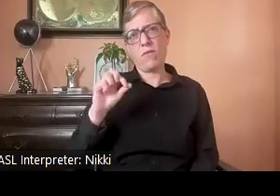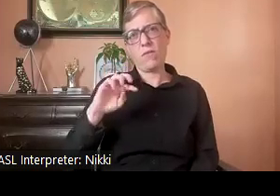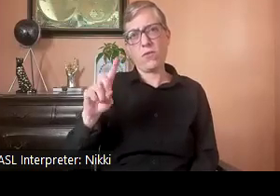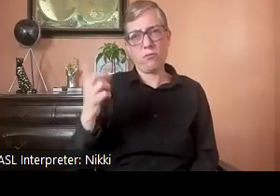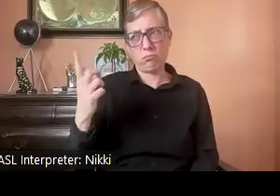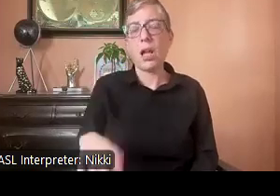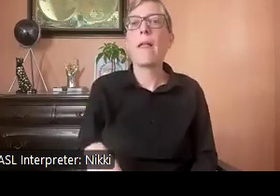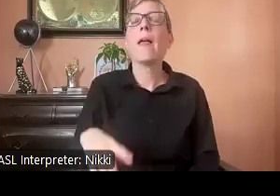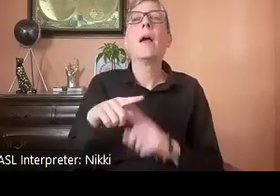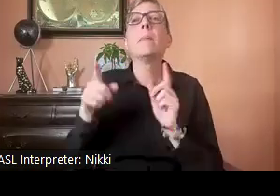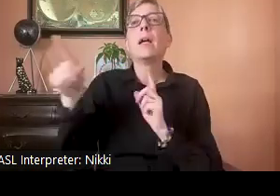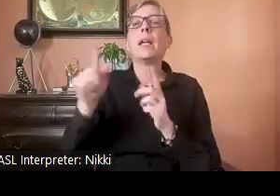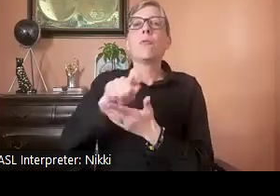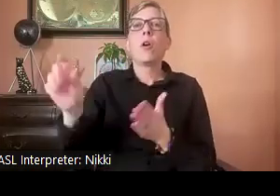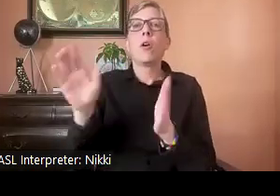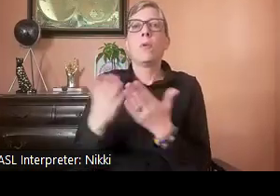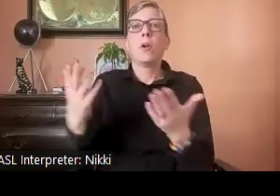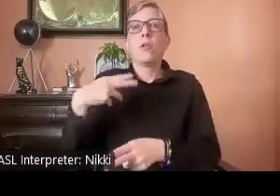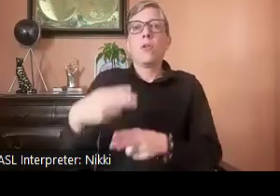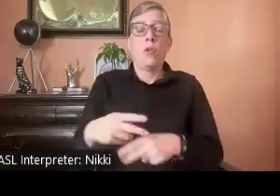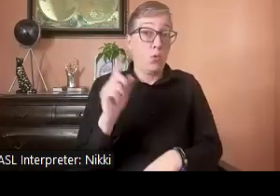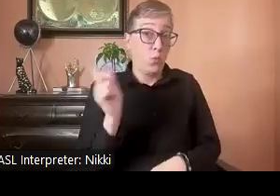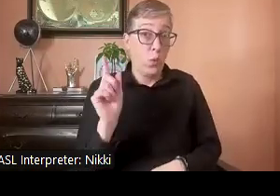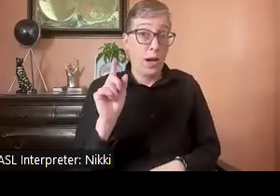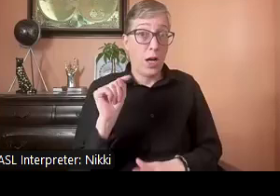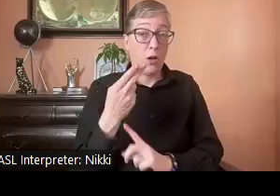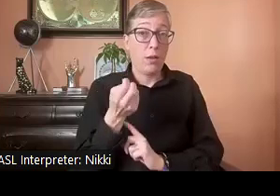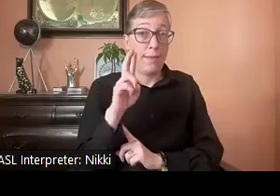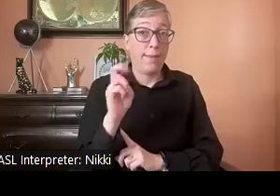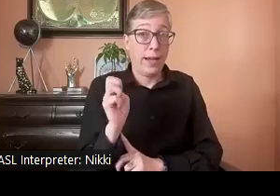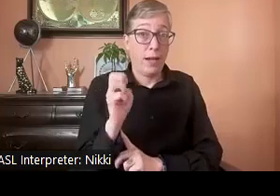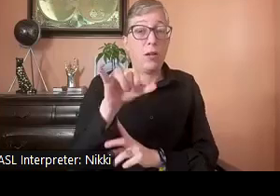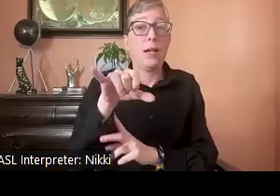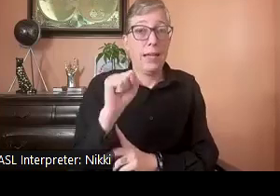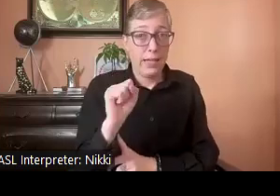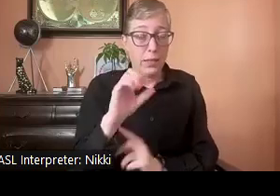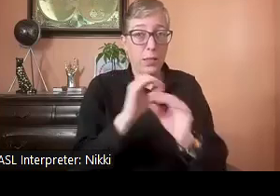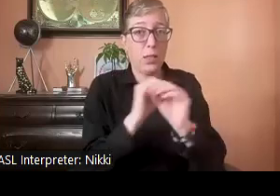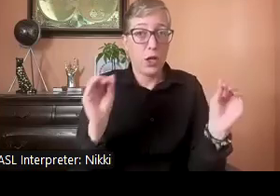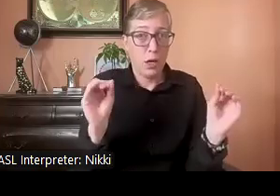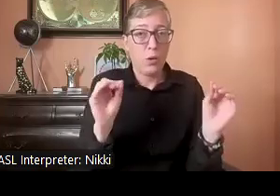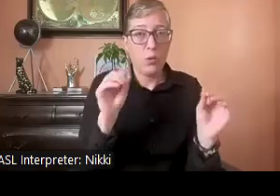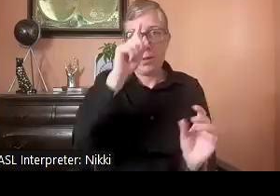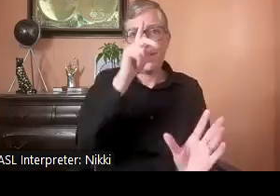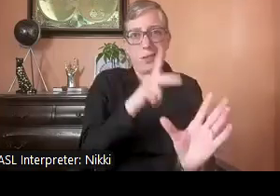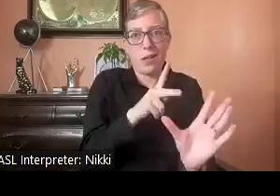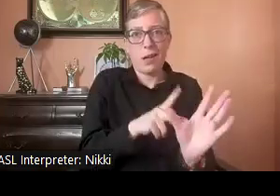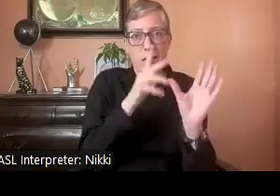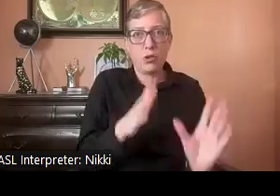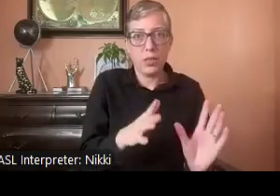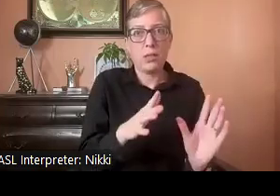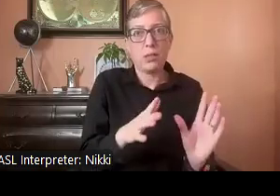But he has a book called Where There Is No Psychiatrist. And in that, it's just like a very bare bones explanation